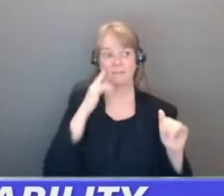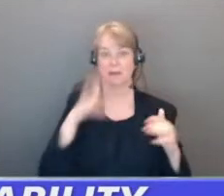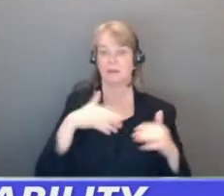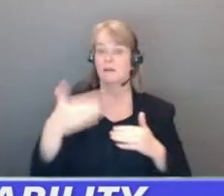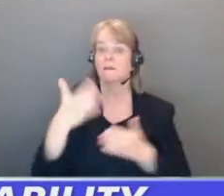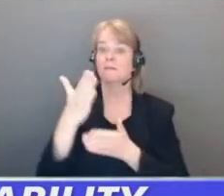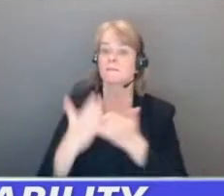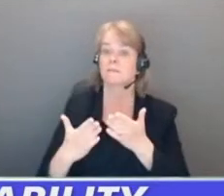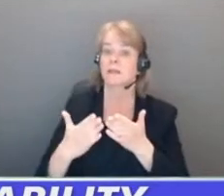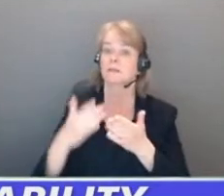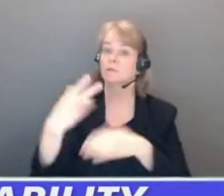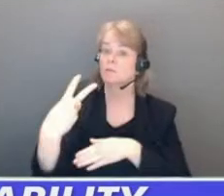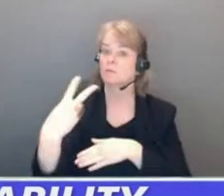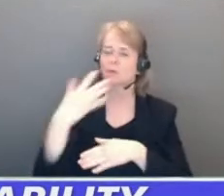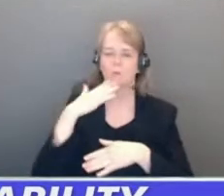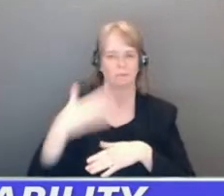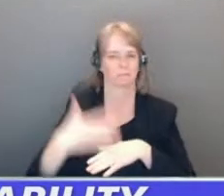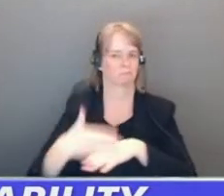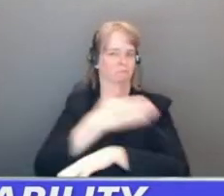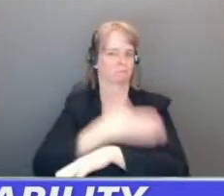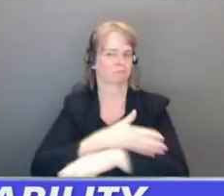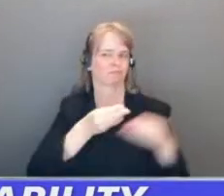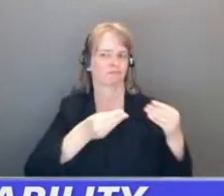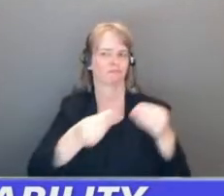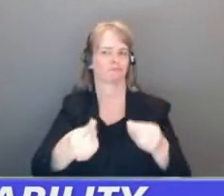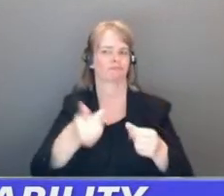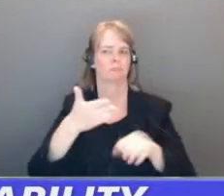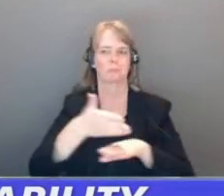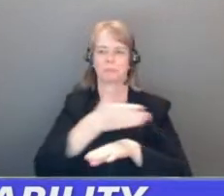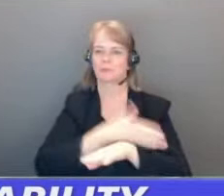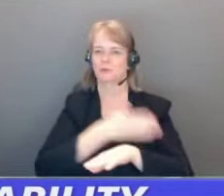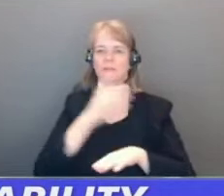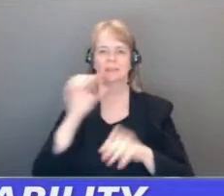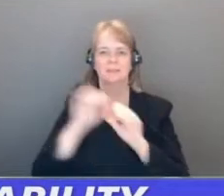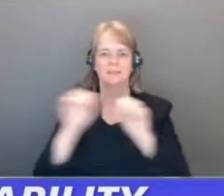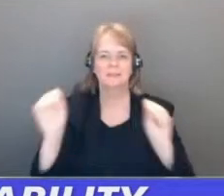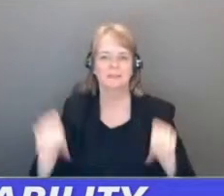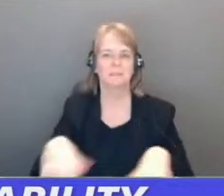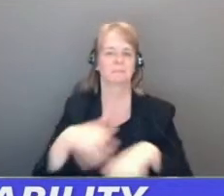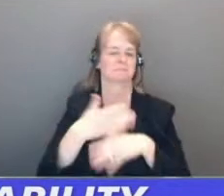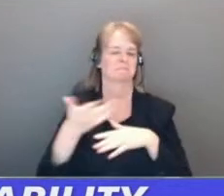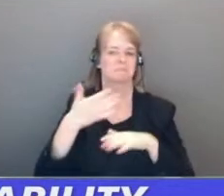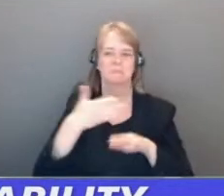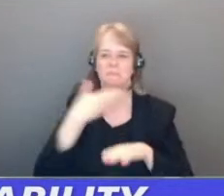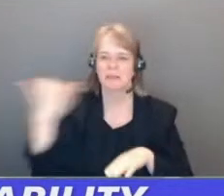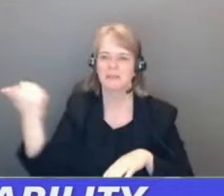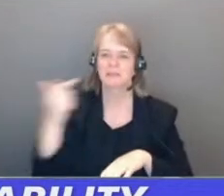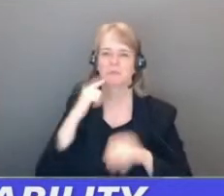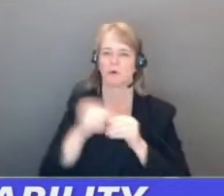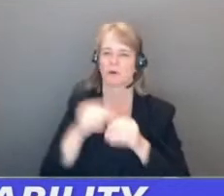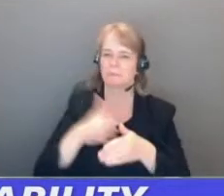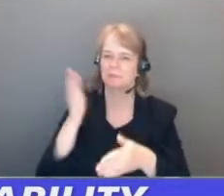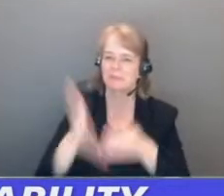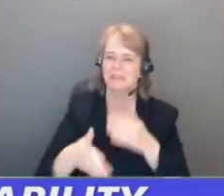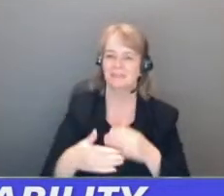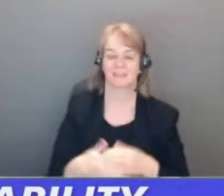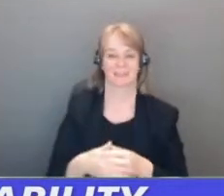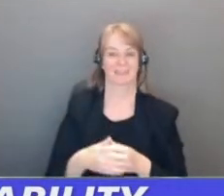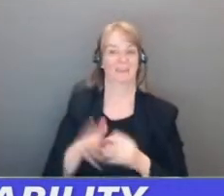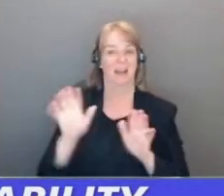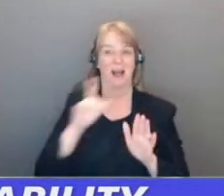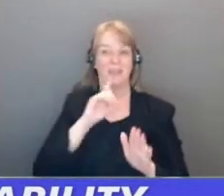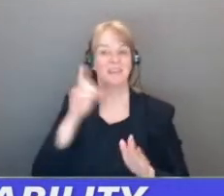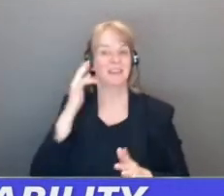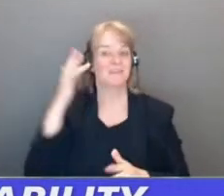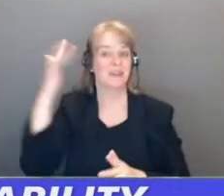complete. And people will look back on that with a sense of, how did you ever get around the city, 20 years from now without that system?